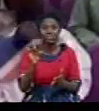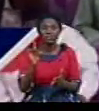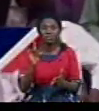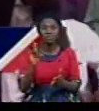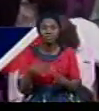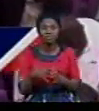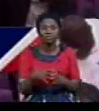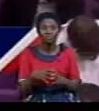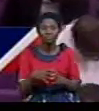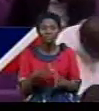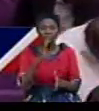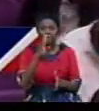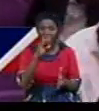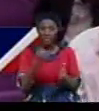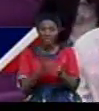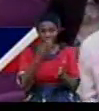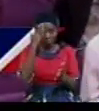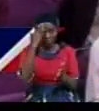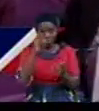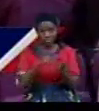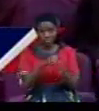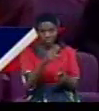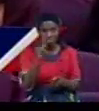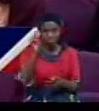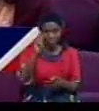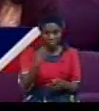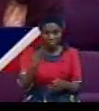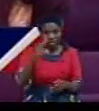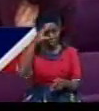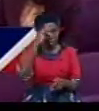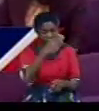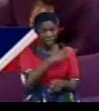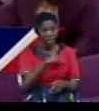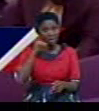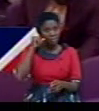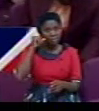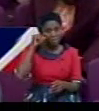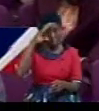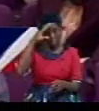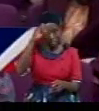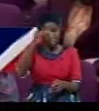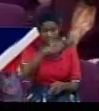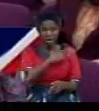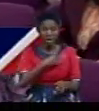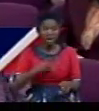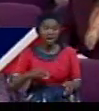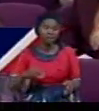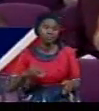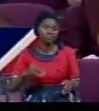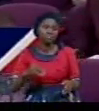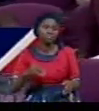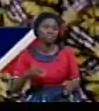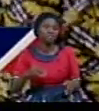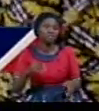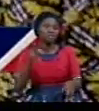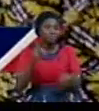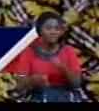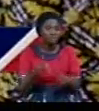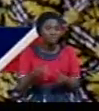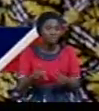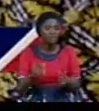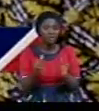being known unto you therefore man I'm Brethren that through this man Jesus is preached